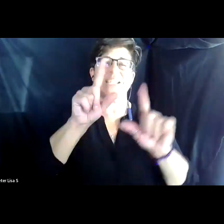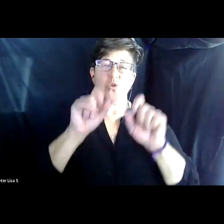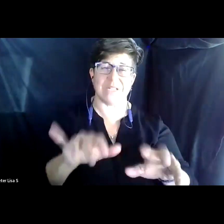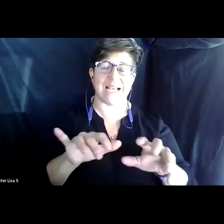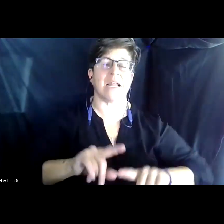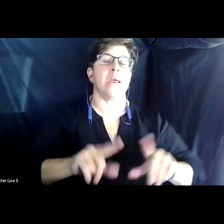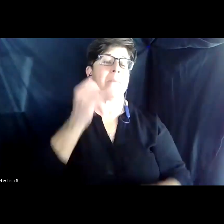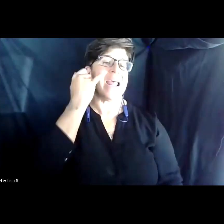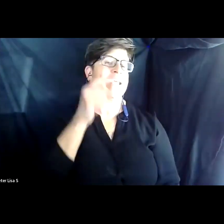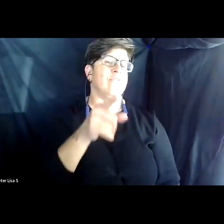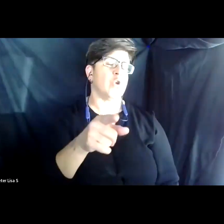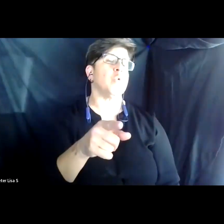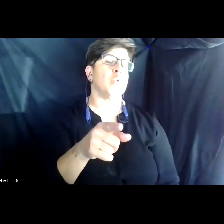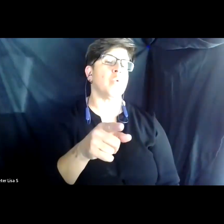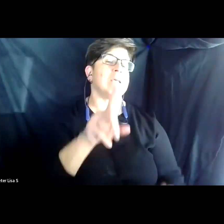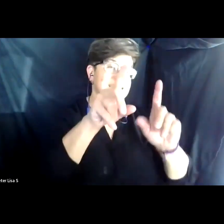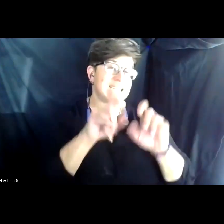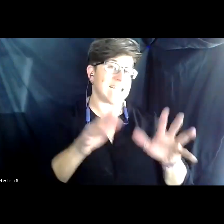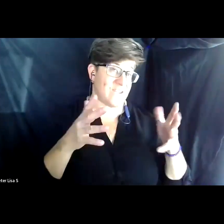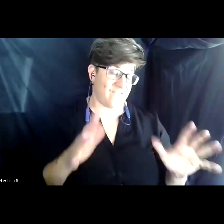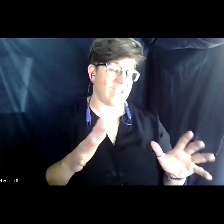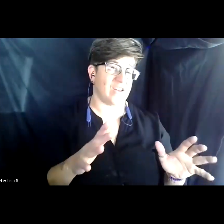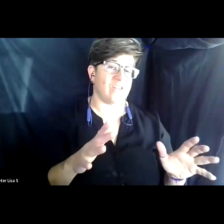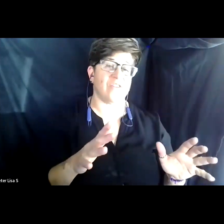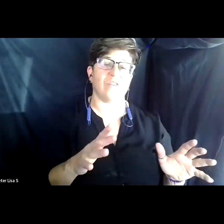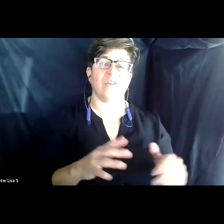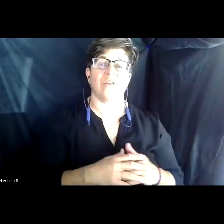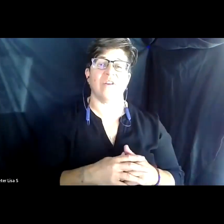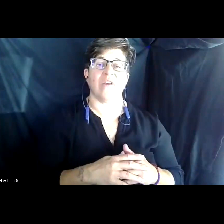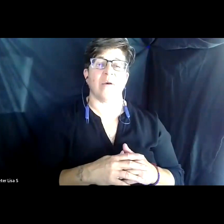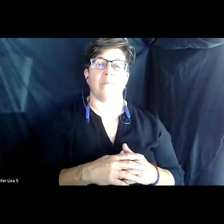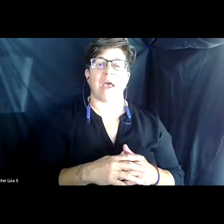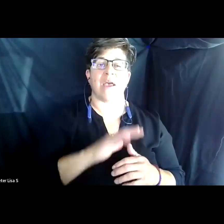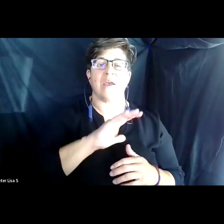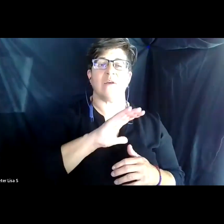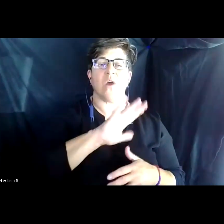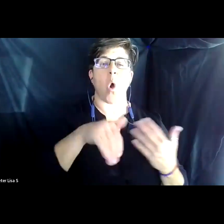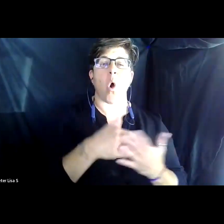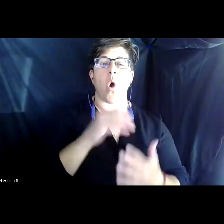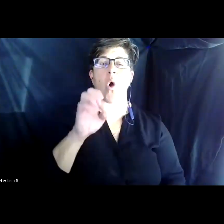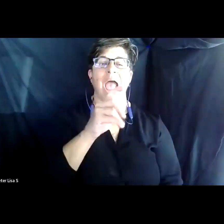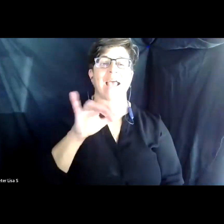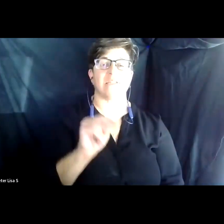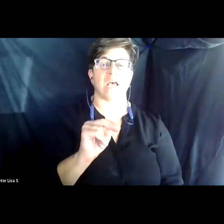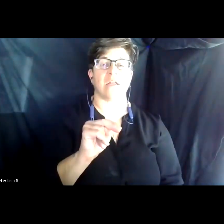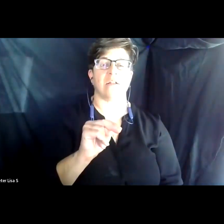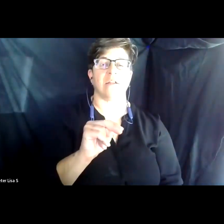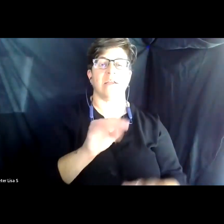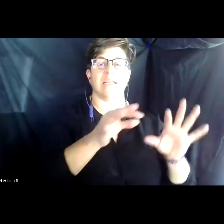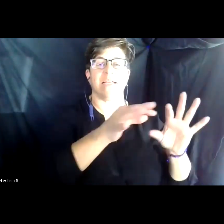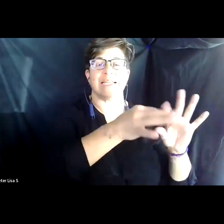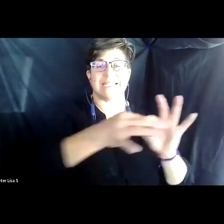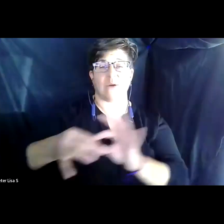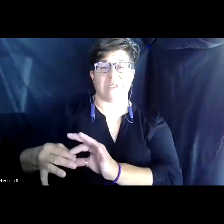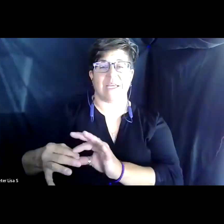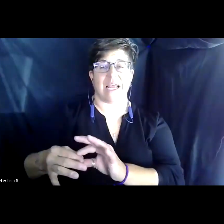were tested, even by whole exome sequencing, and the mutation was not identified, new